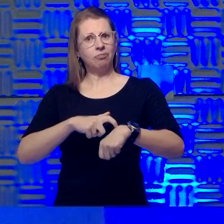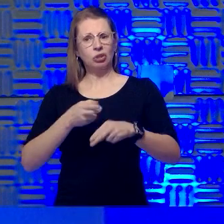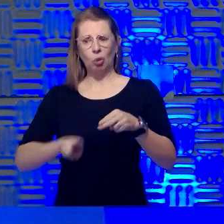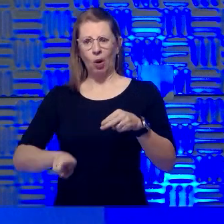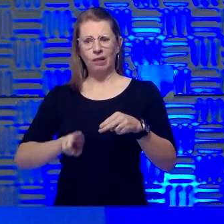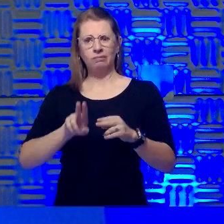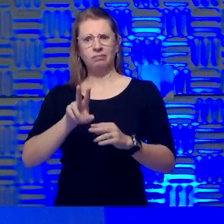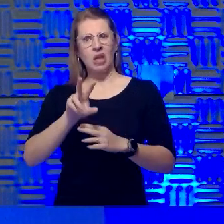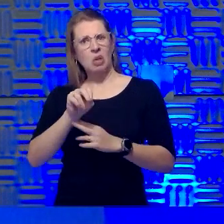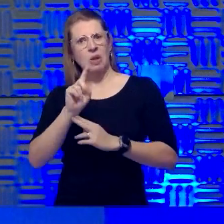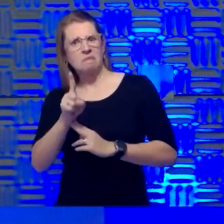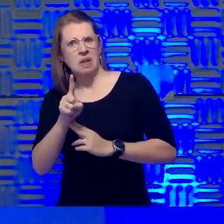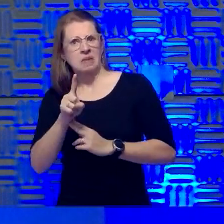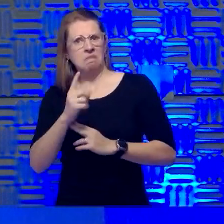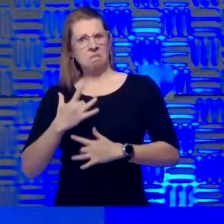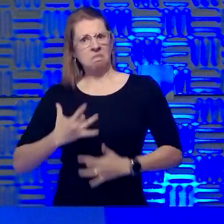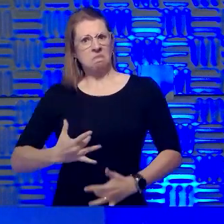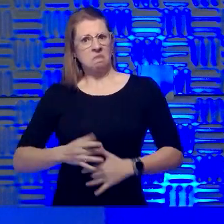half an hour, but in general,